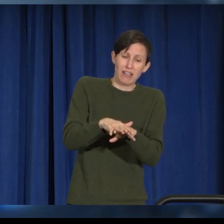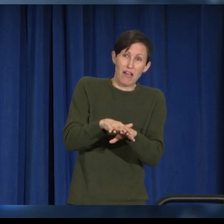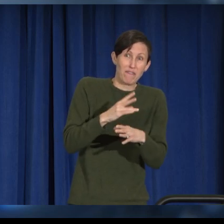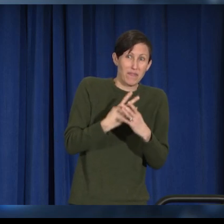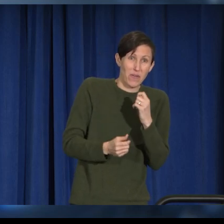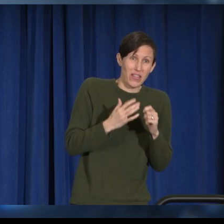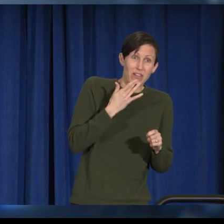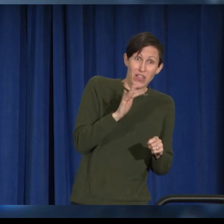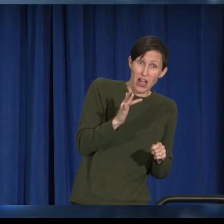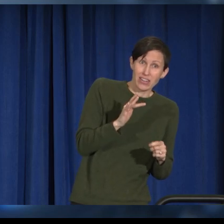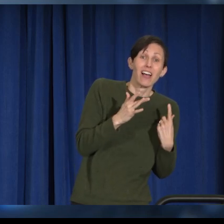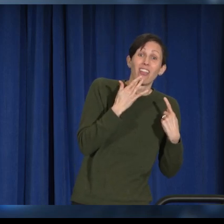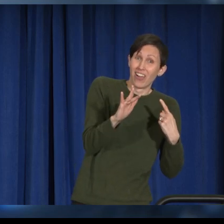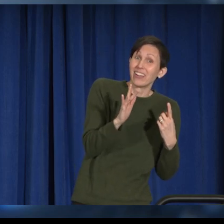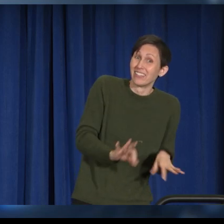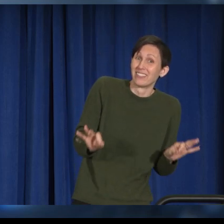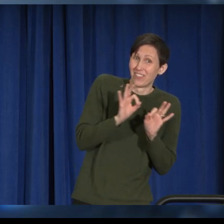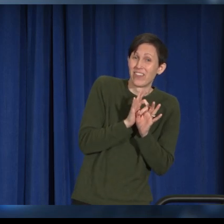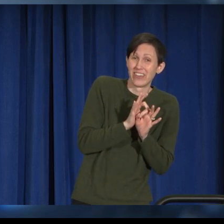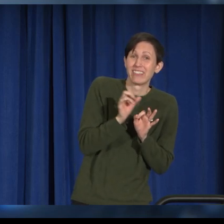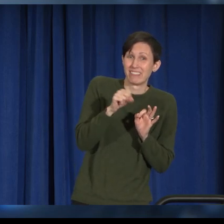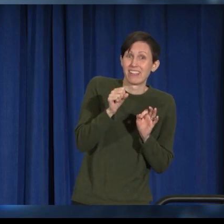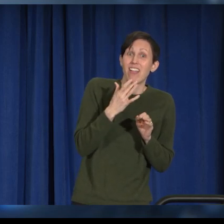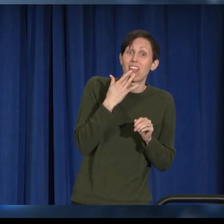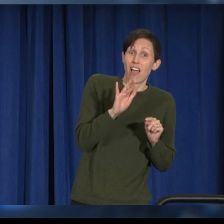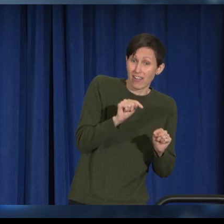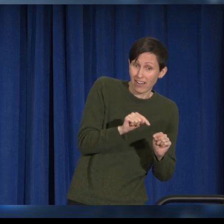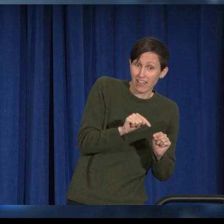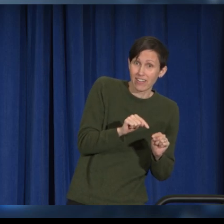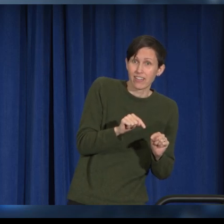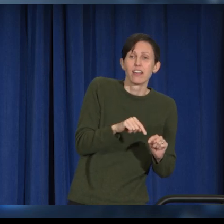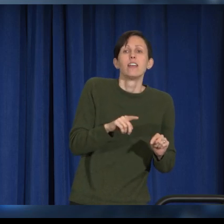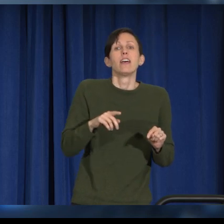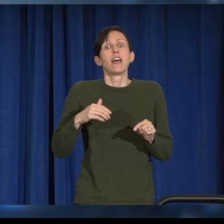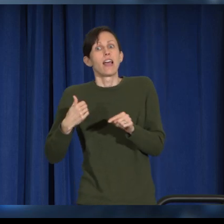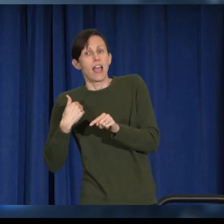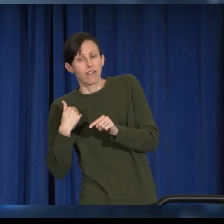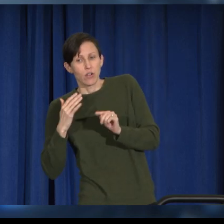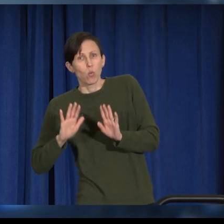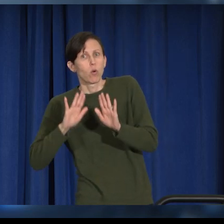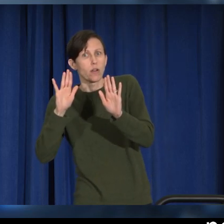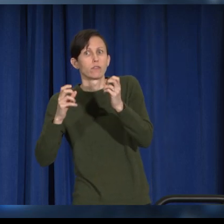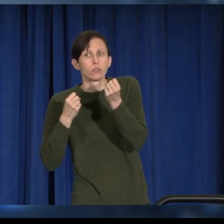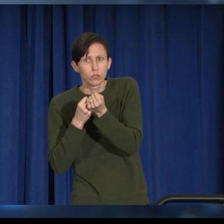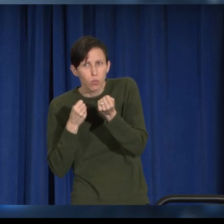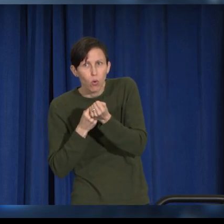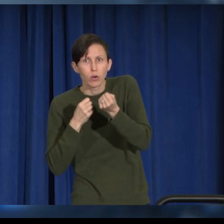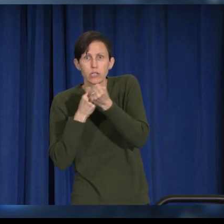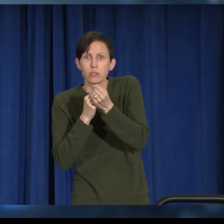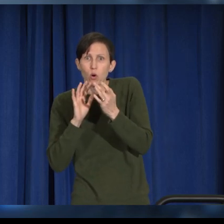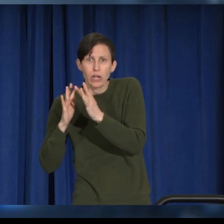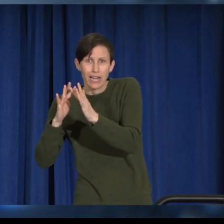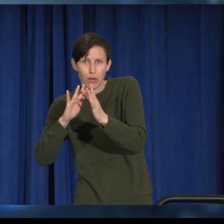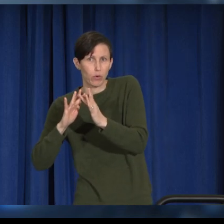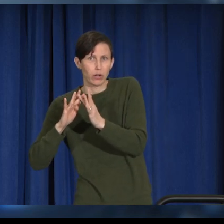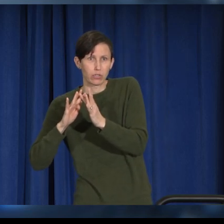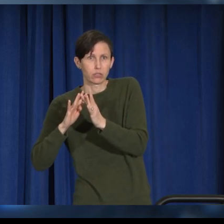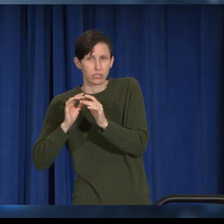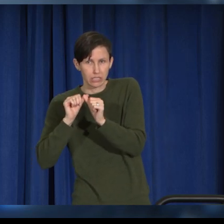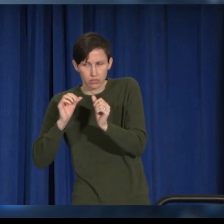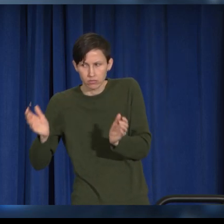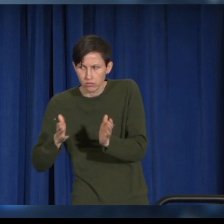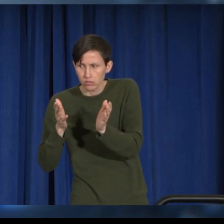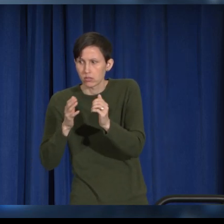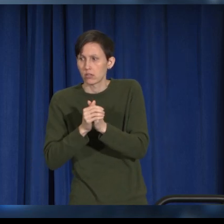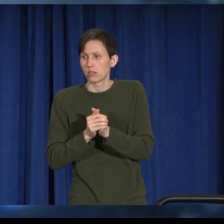luck is an element here, having really wonderful supporters and support networks around me, including our